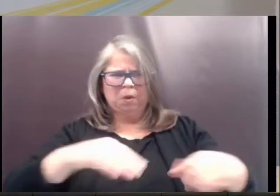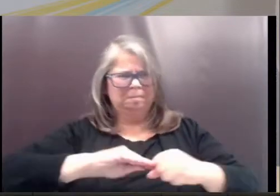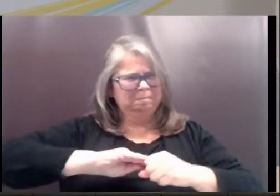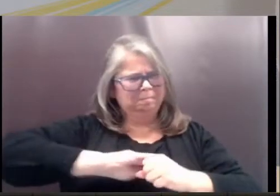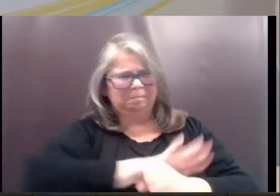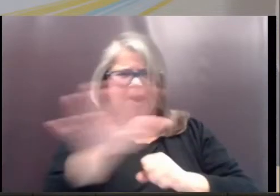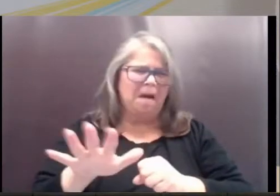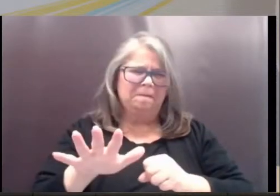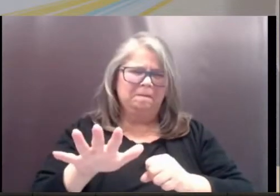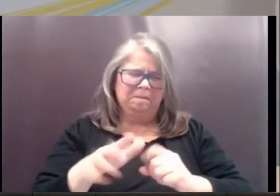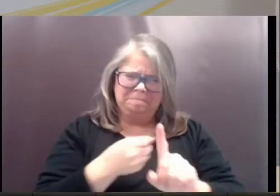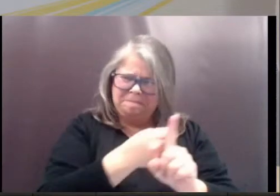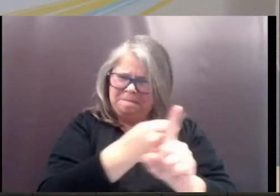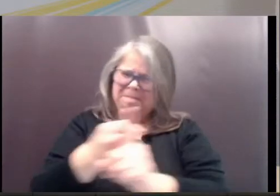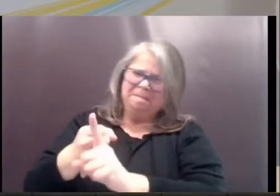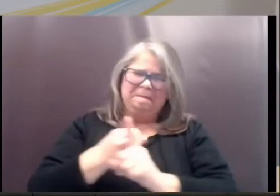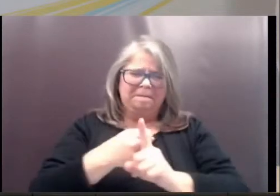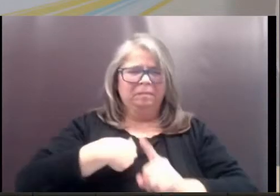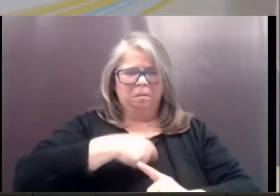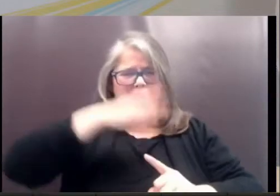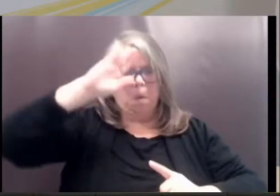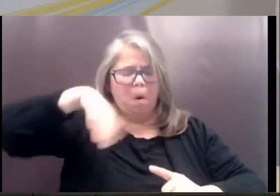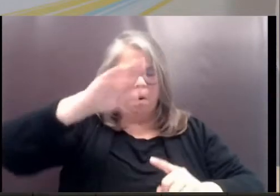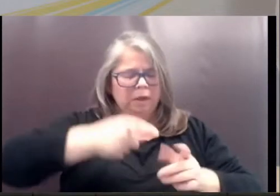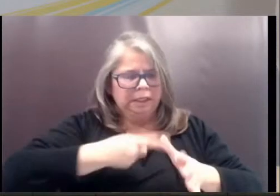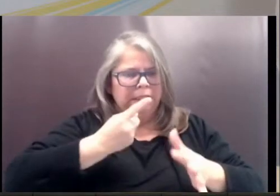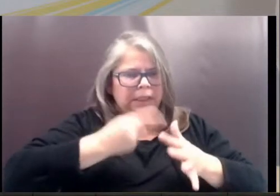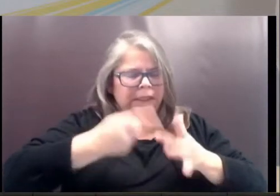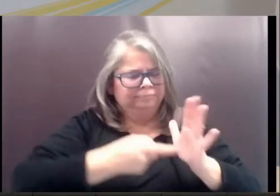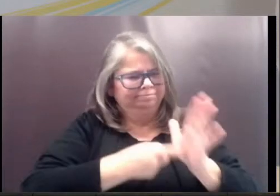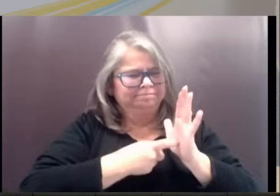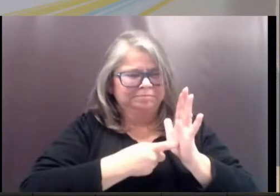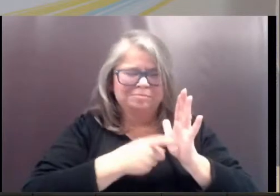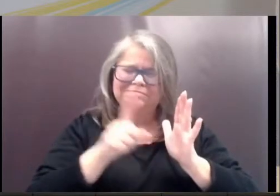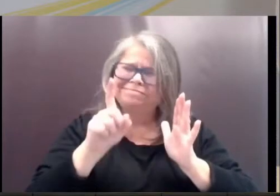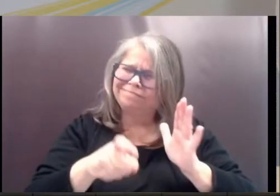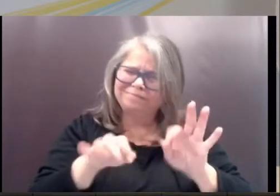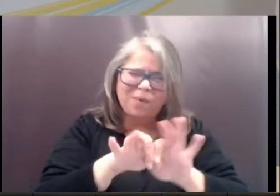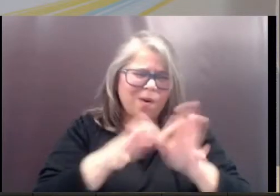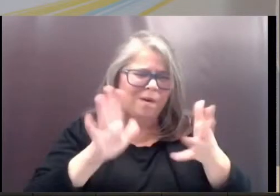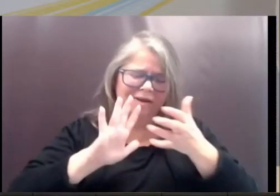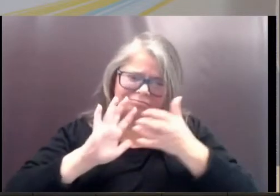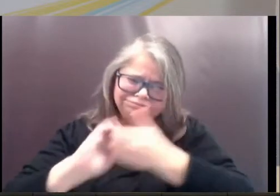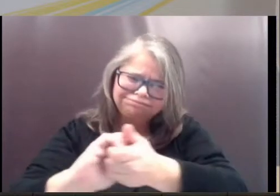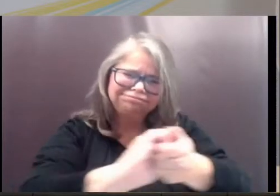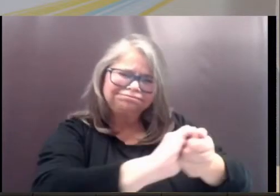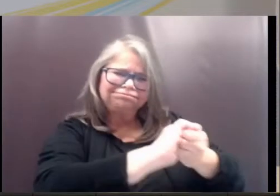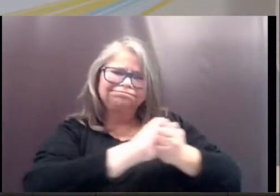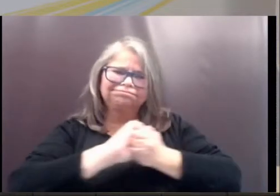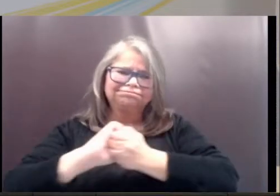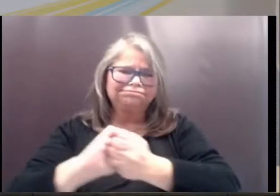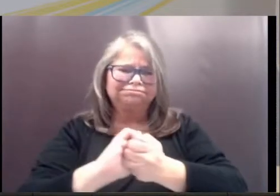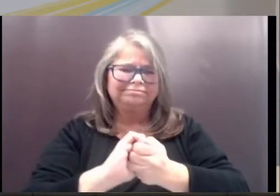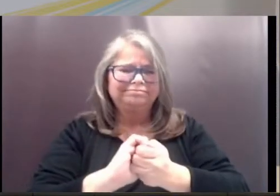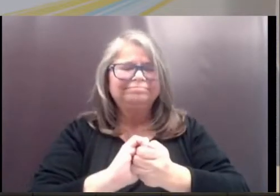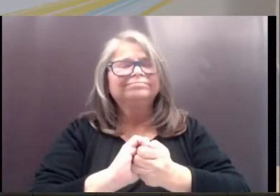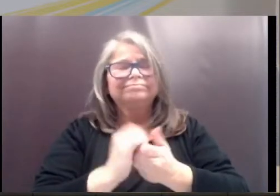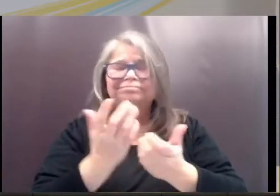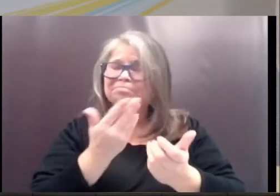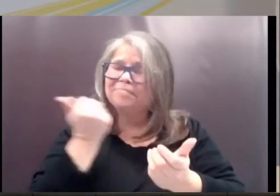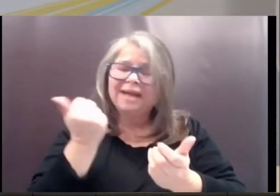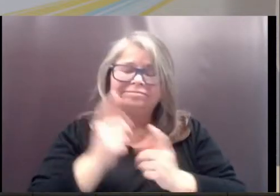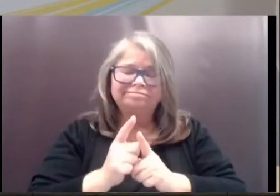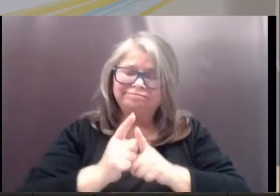have to do. We know we have to stand together by staying apart. We know our individual actions matter. We know